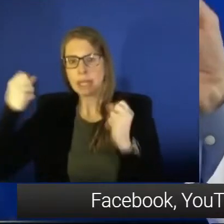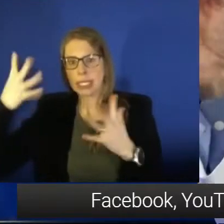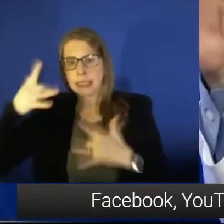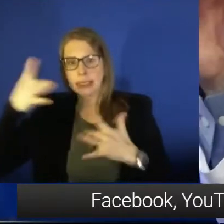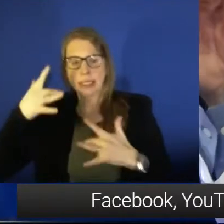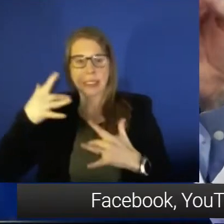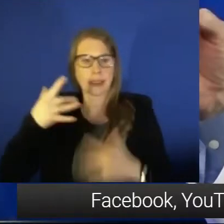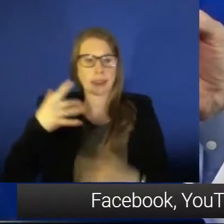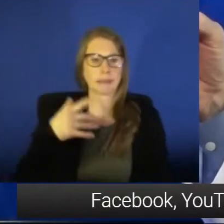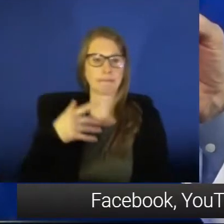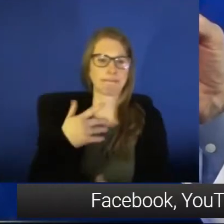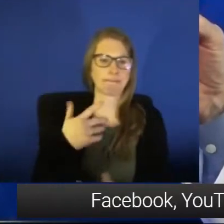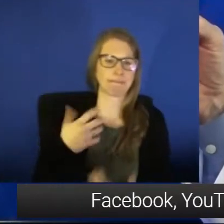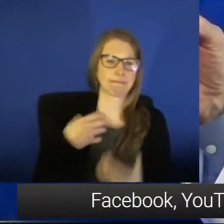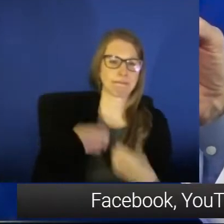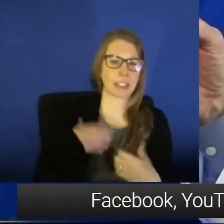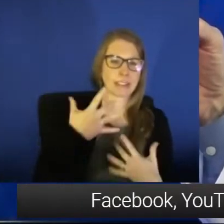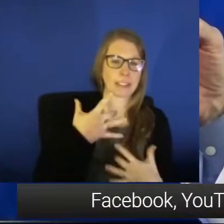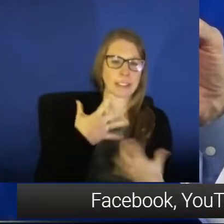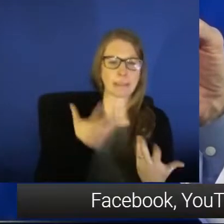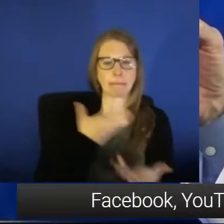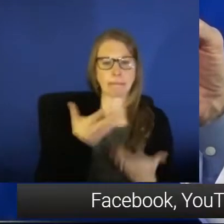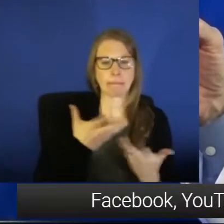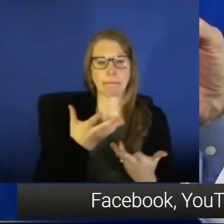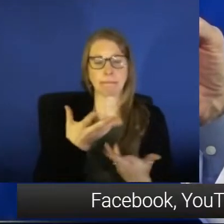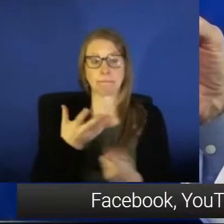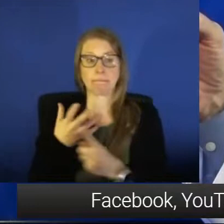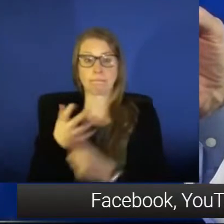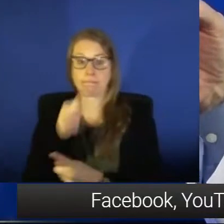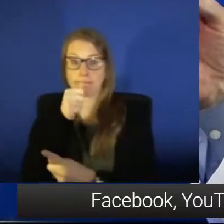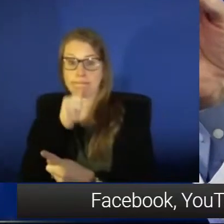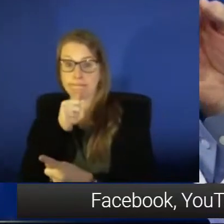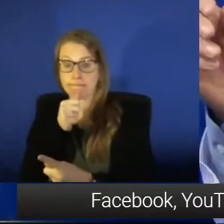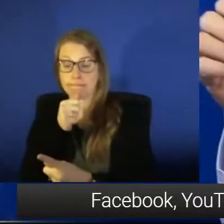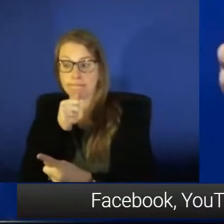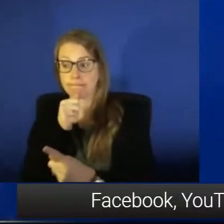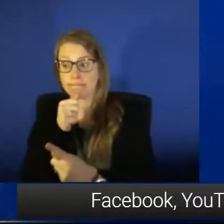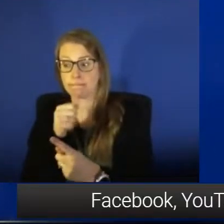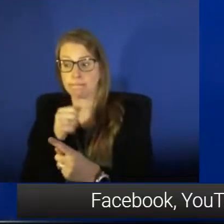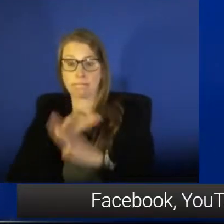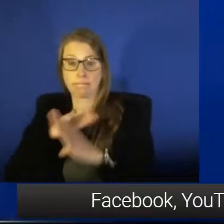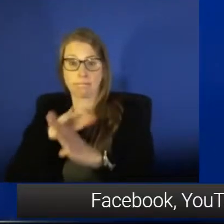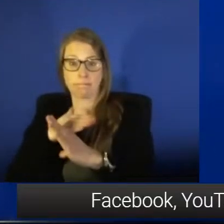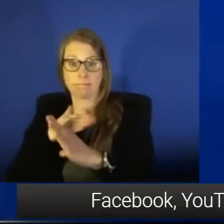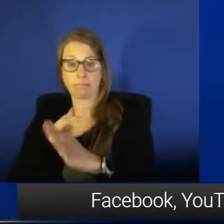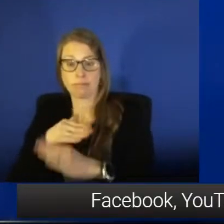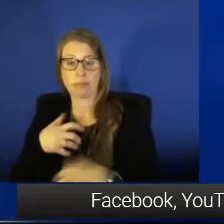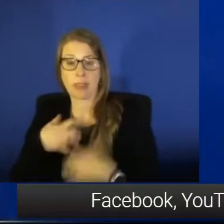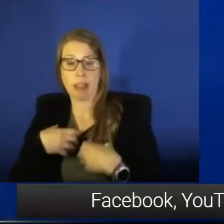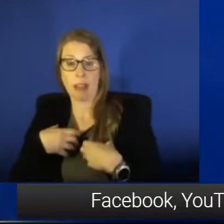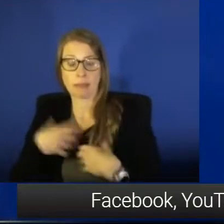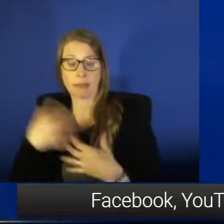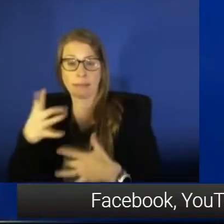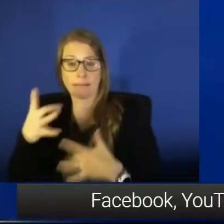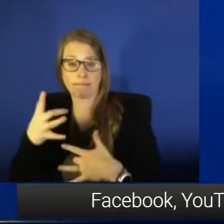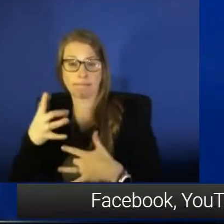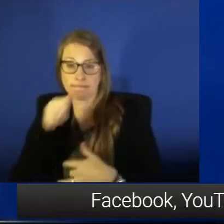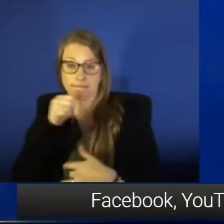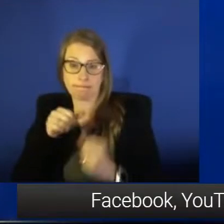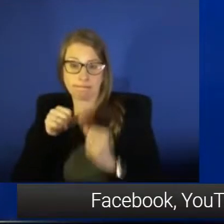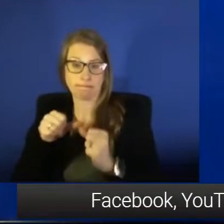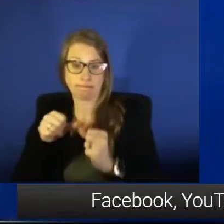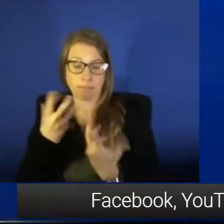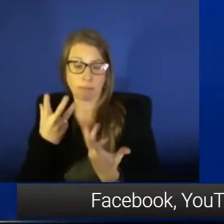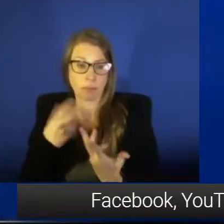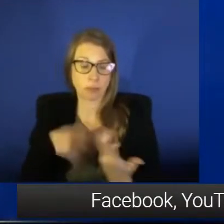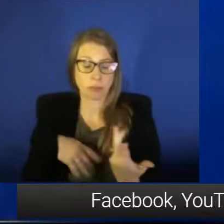into it. Asthma can be construed as a form of chronic obstructive lung disease. What it means is if you have an airway that narrows, that becomes an obstruction.